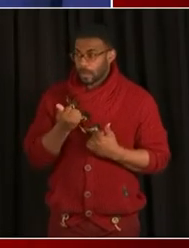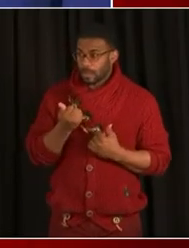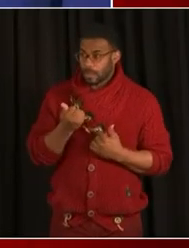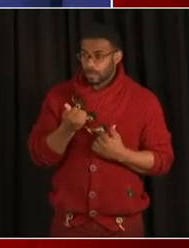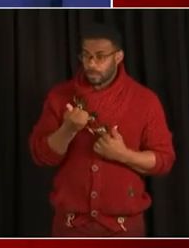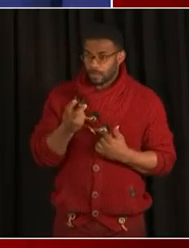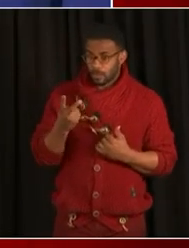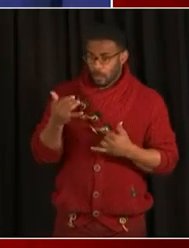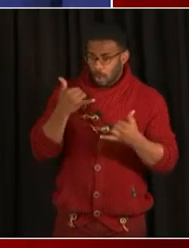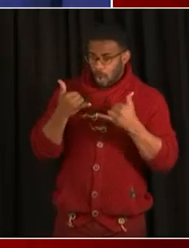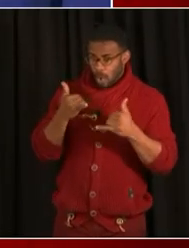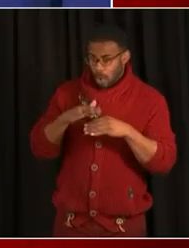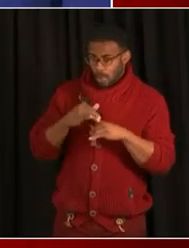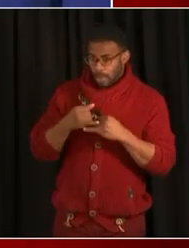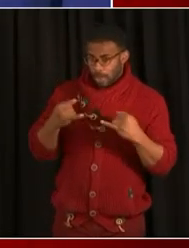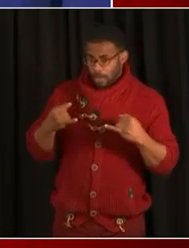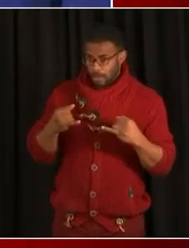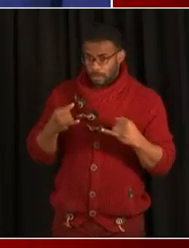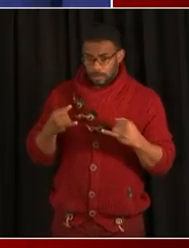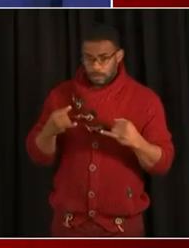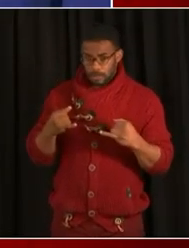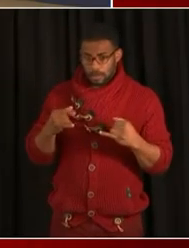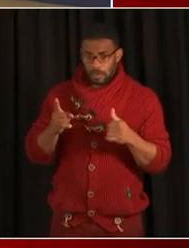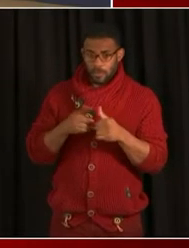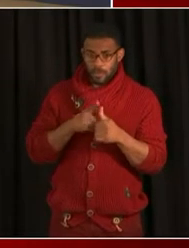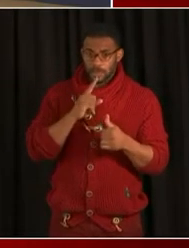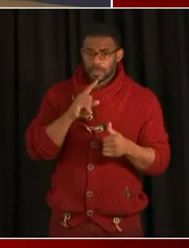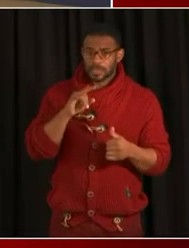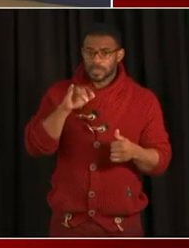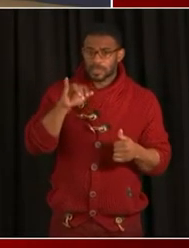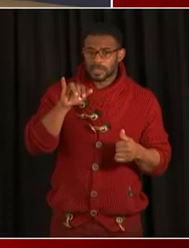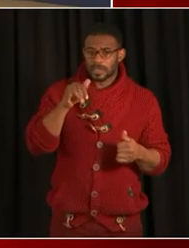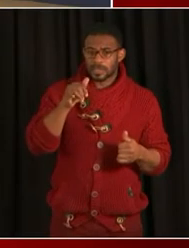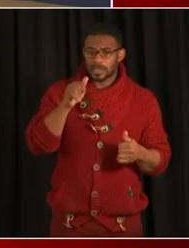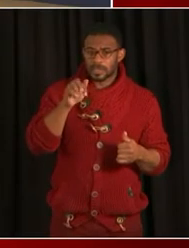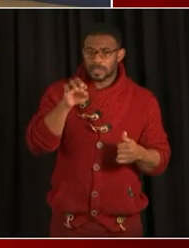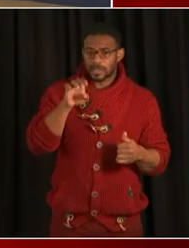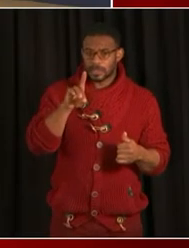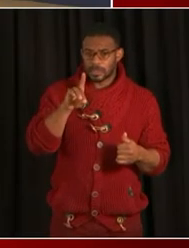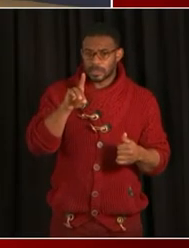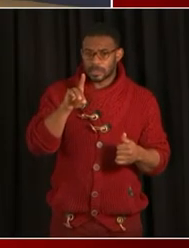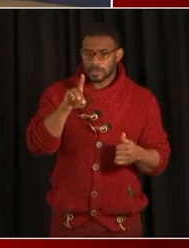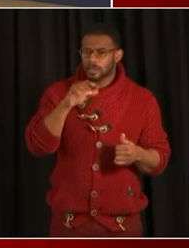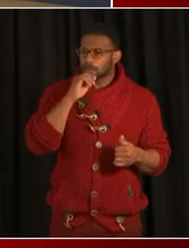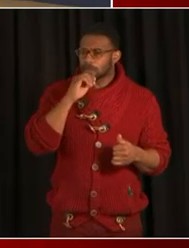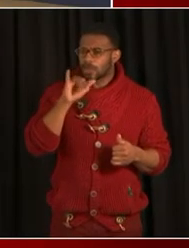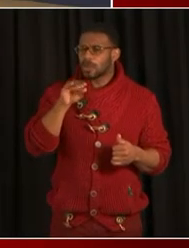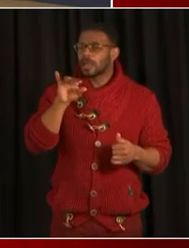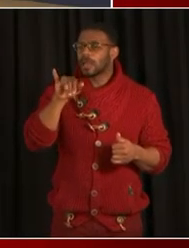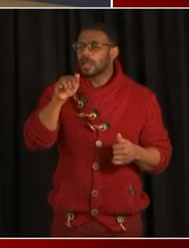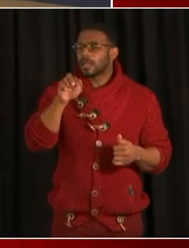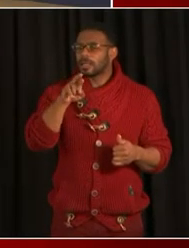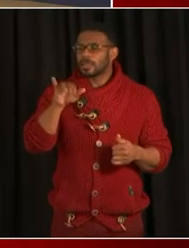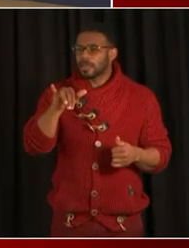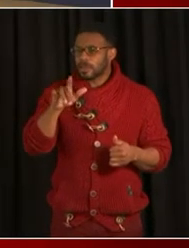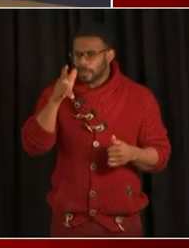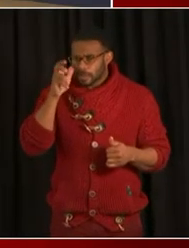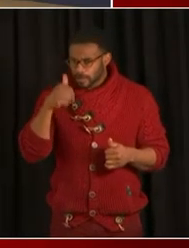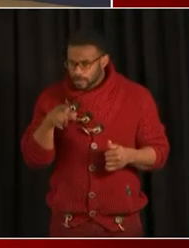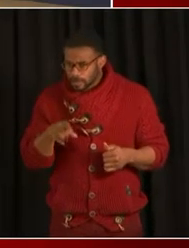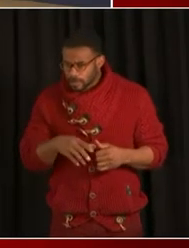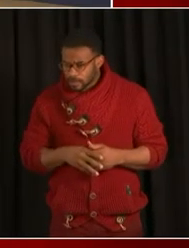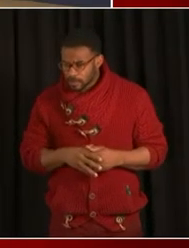a couple callers on the line. The first is Jerry. Jerry, can you hear us?